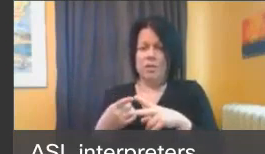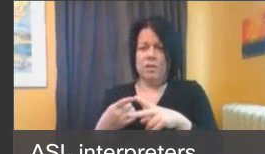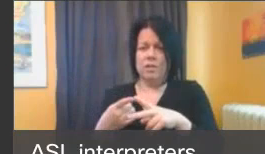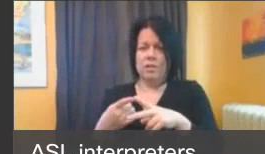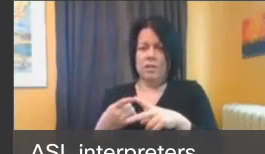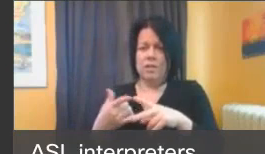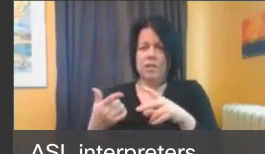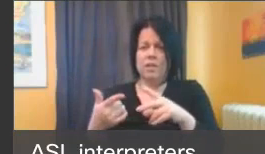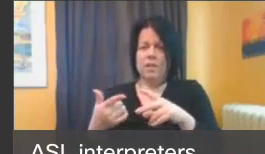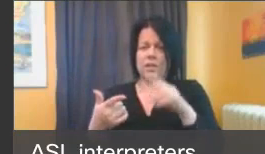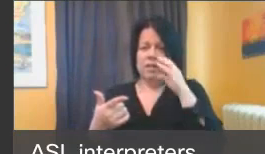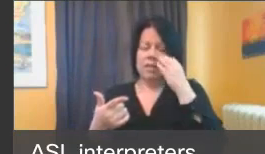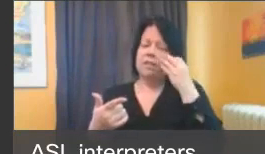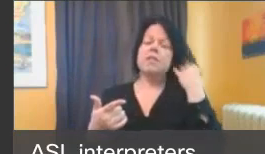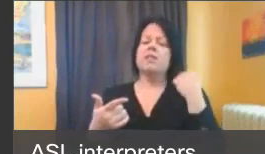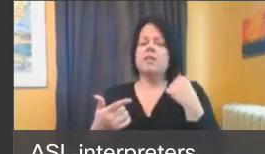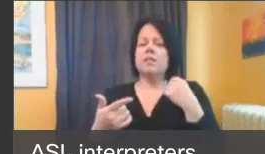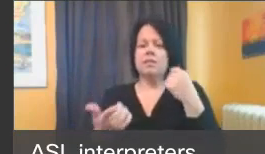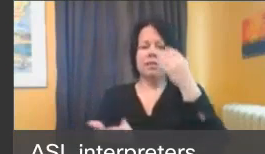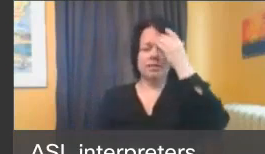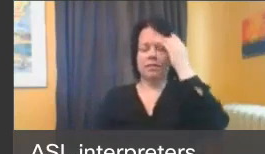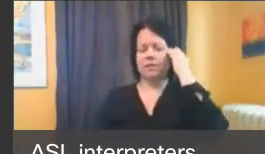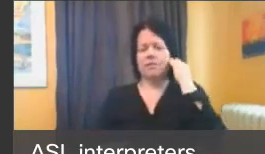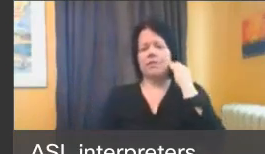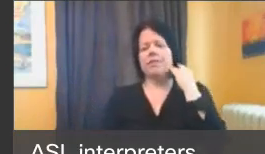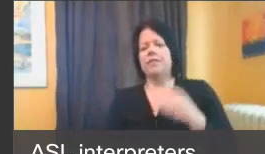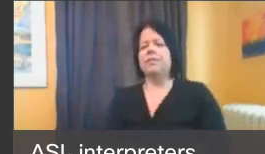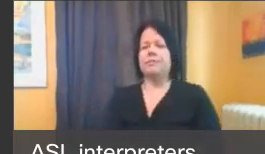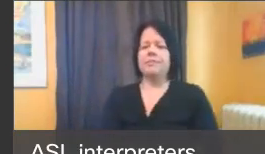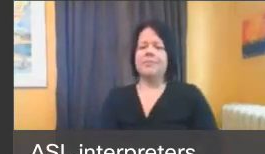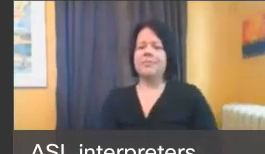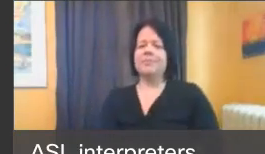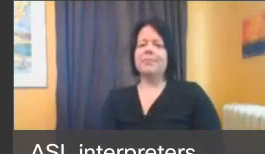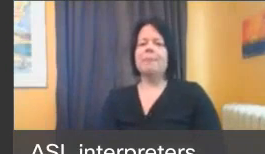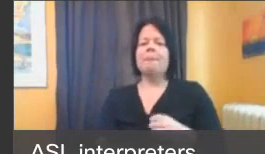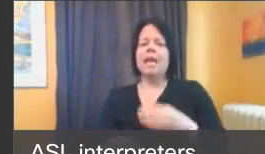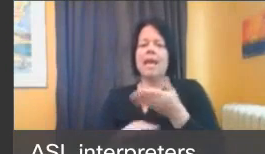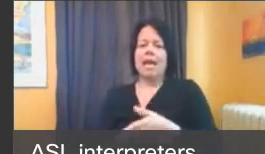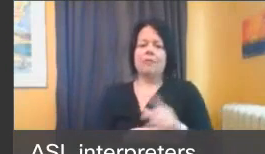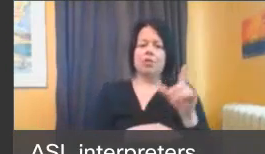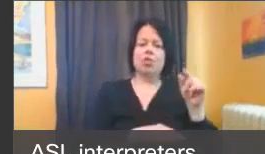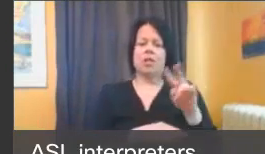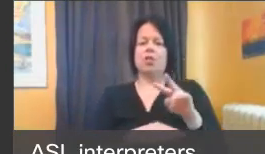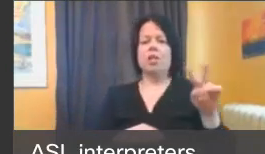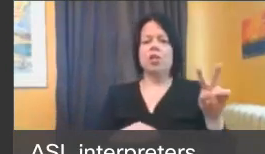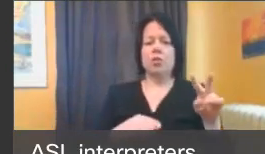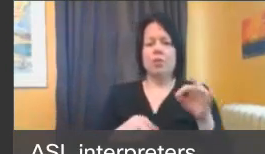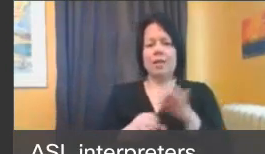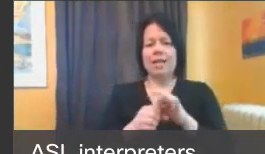we may not have either of those identifiers on file. Now, after this 2022 election, because of SB